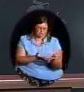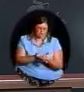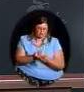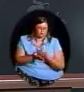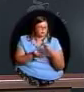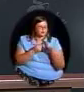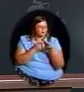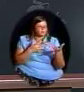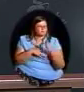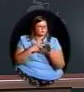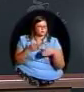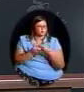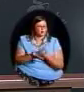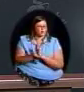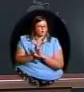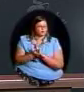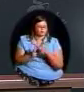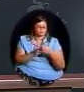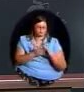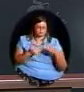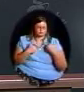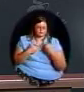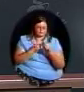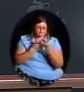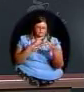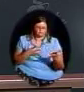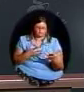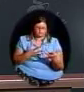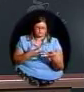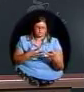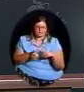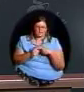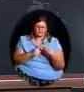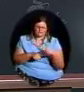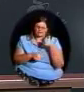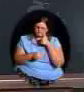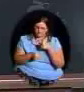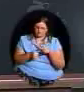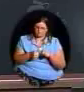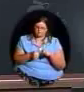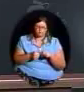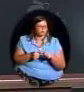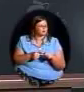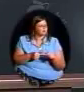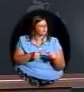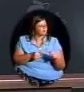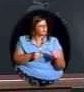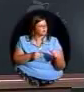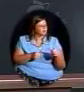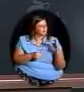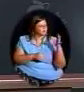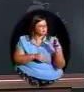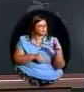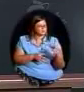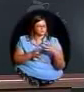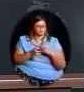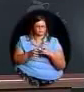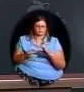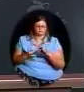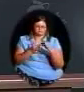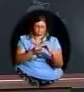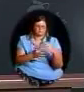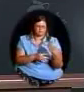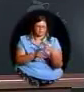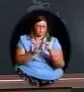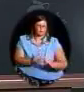community has that information. And then I think if I recall from the presentation, they're identifying like a key person at each school to